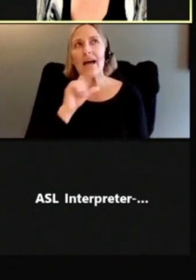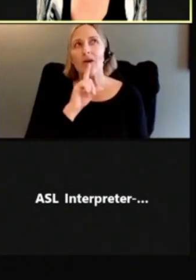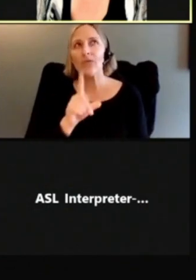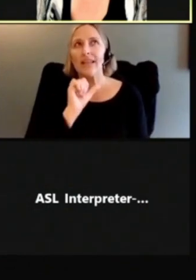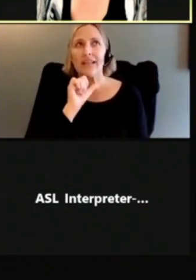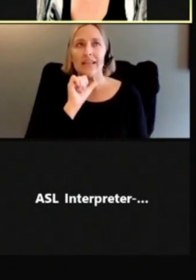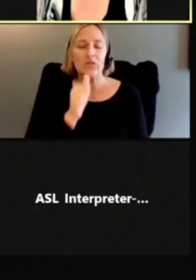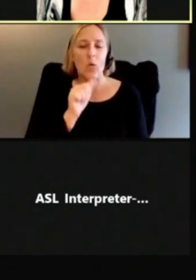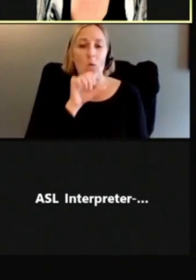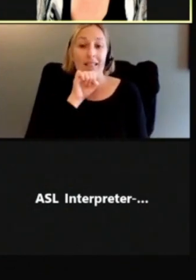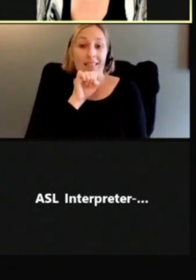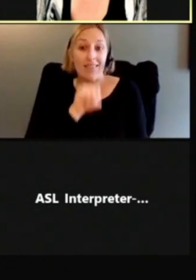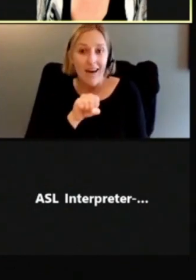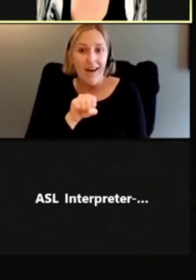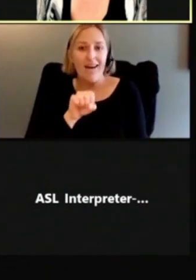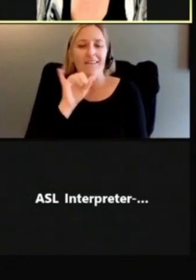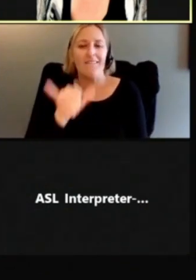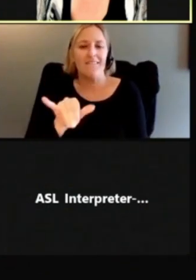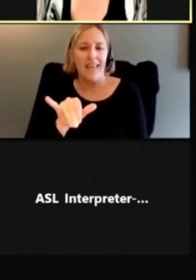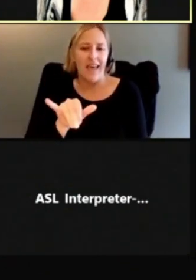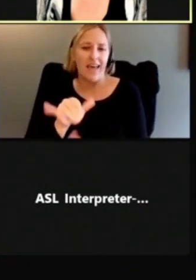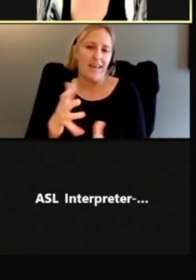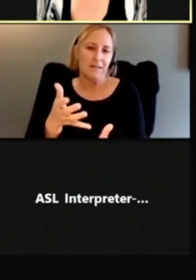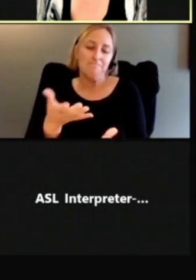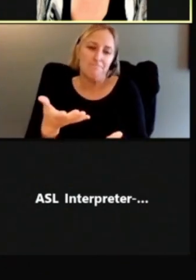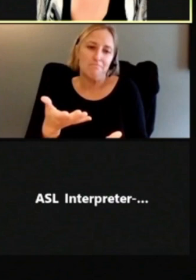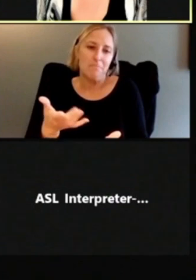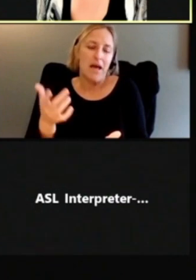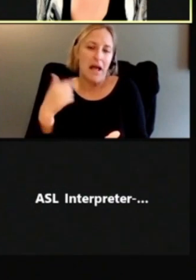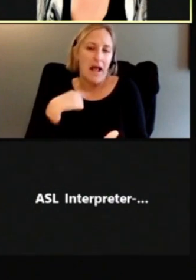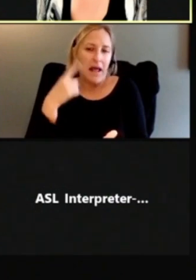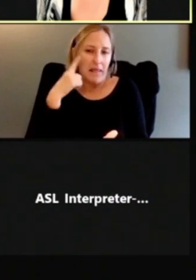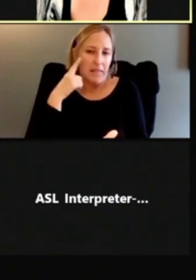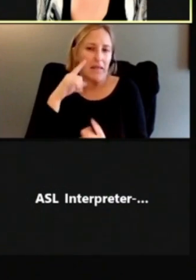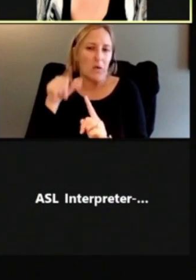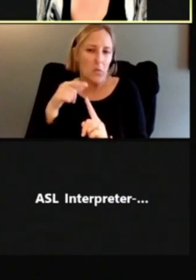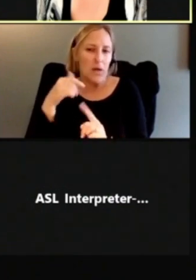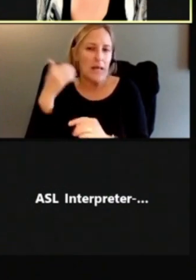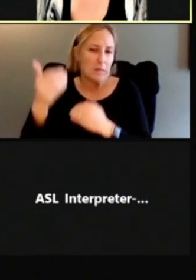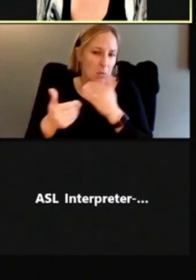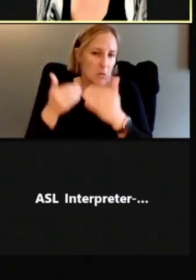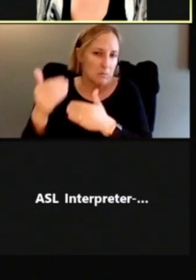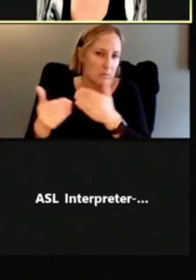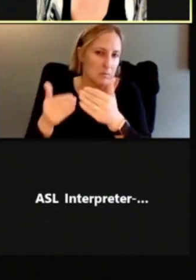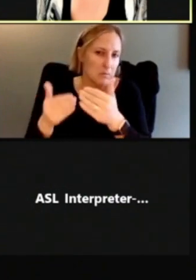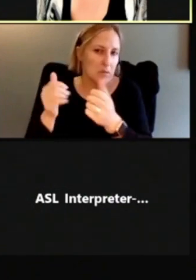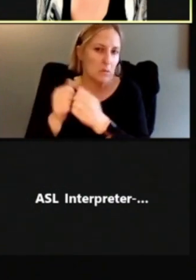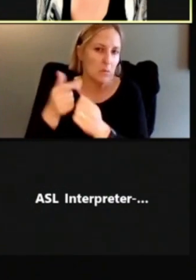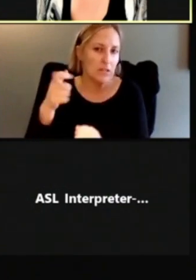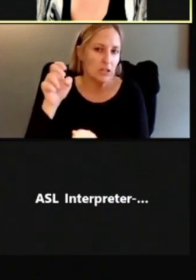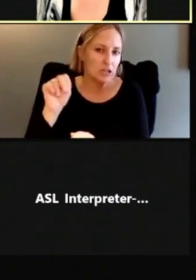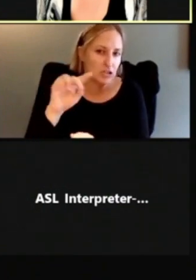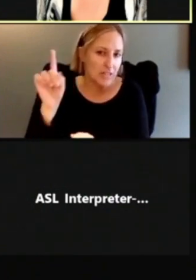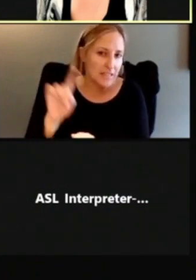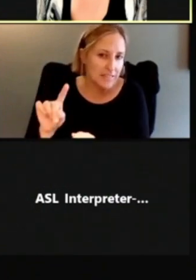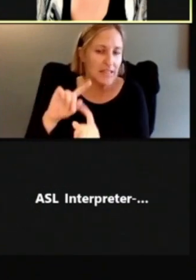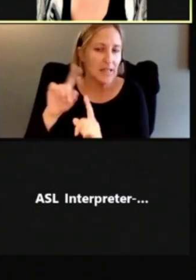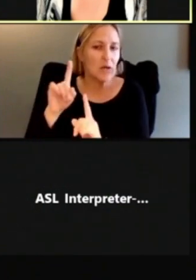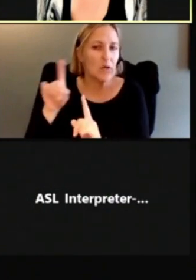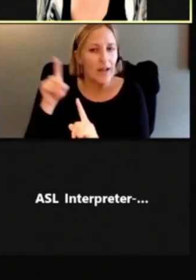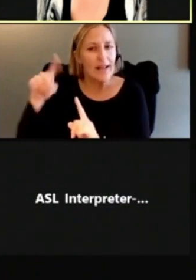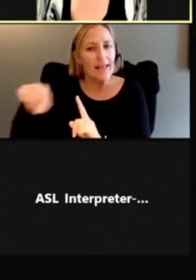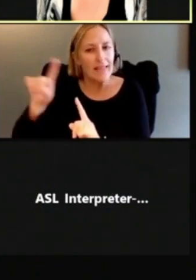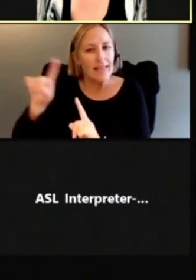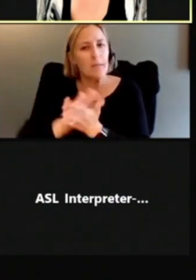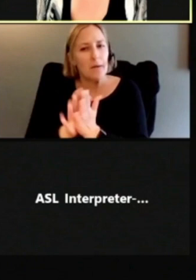sounds, but I think as we move through the years here and Gen Z comes of age, they are really